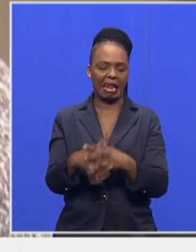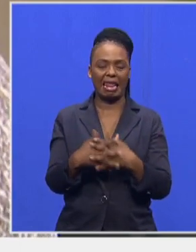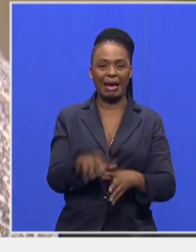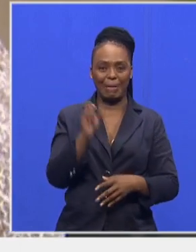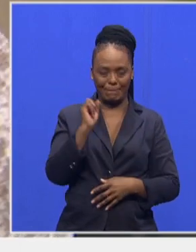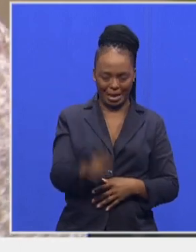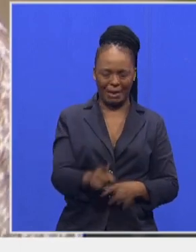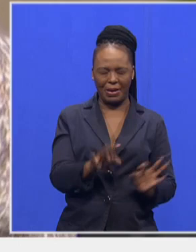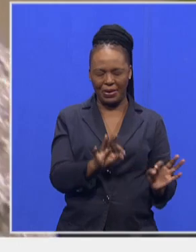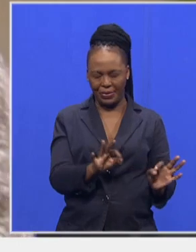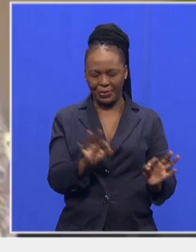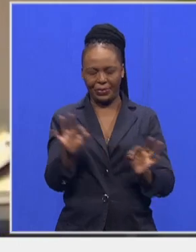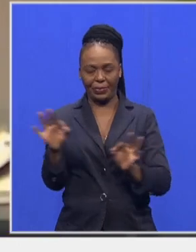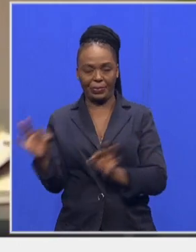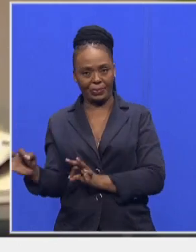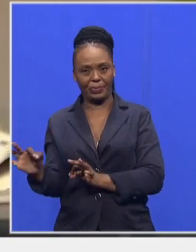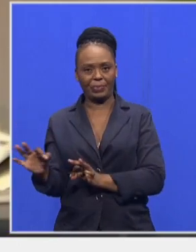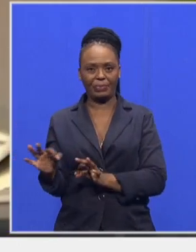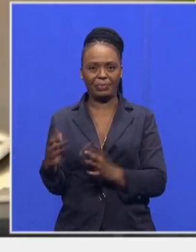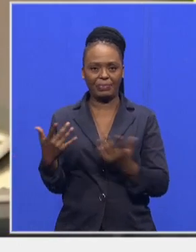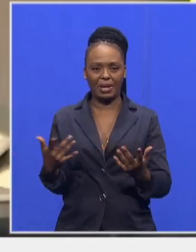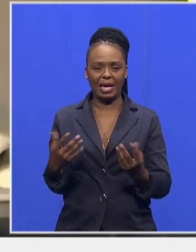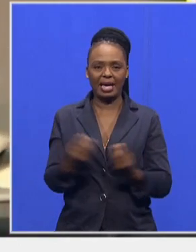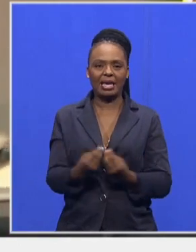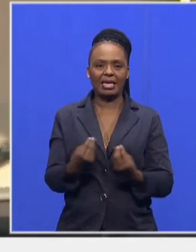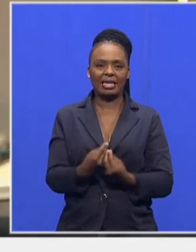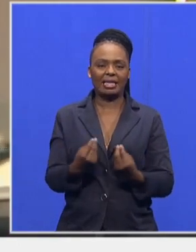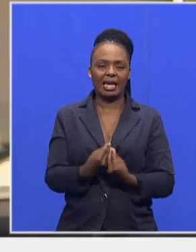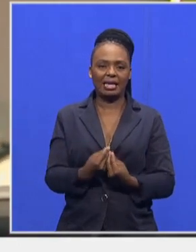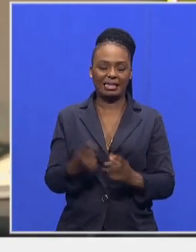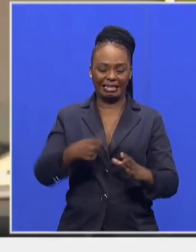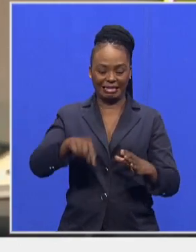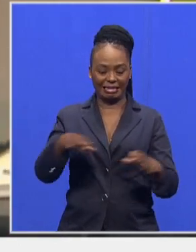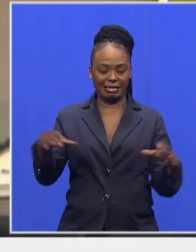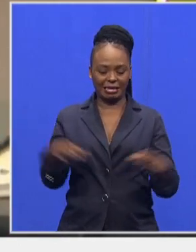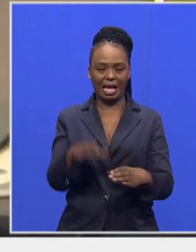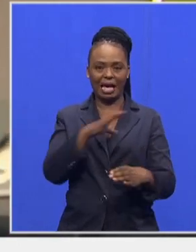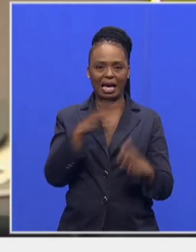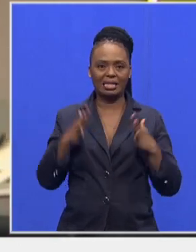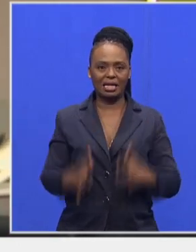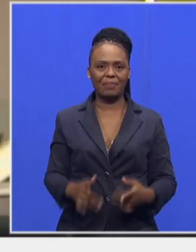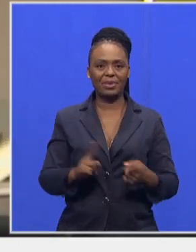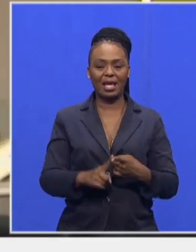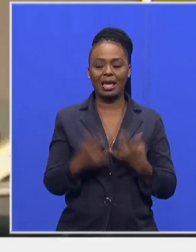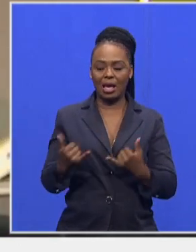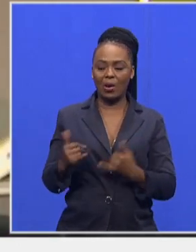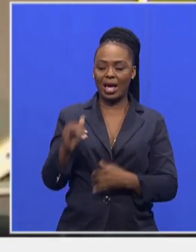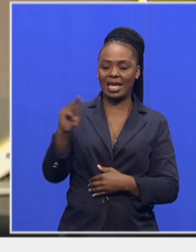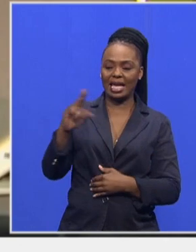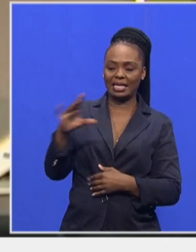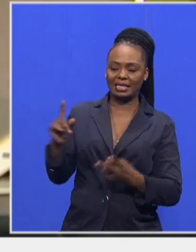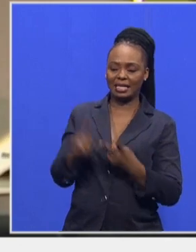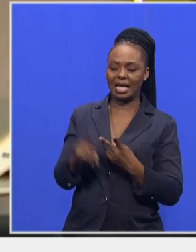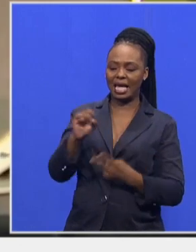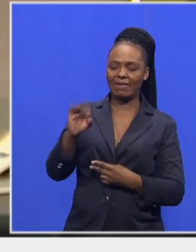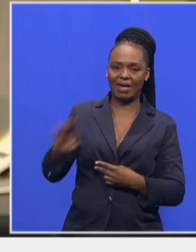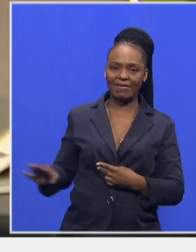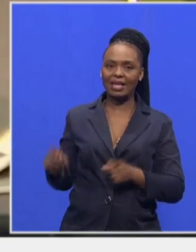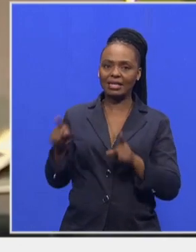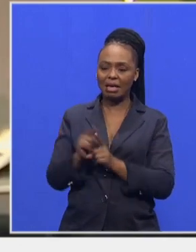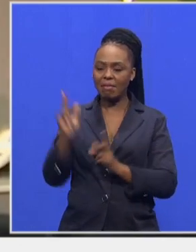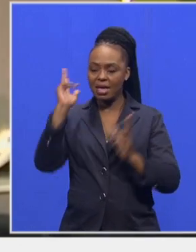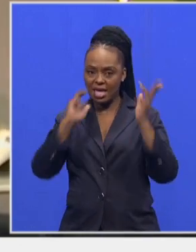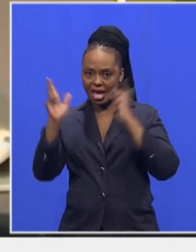mayhem amongst the councillors. You can imagine even the other side, the ANC and the EFF, even that side we have heard